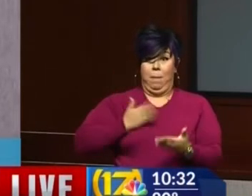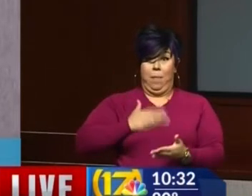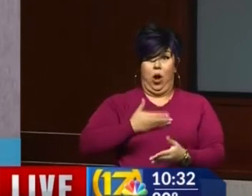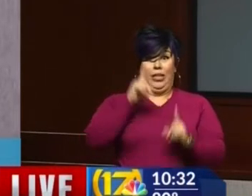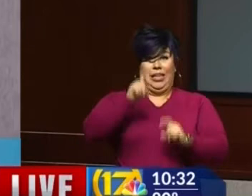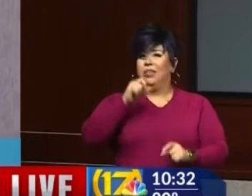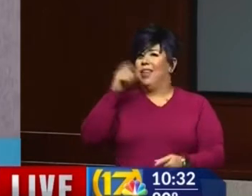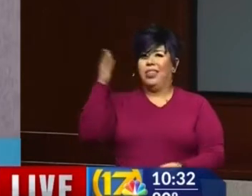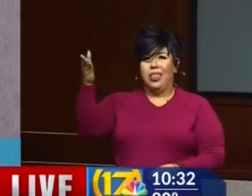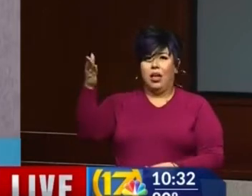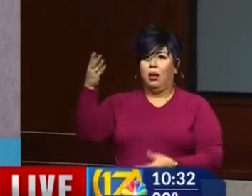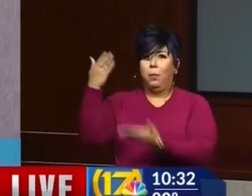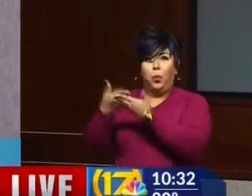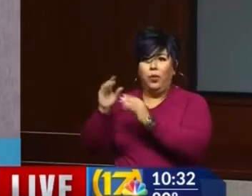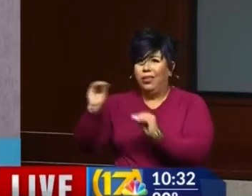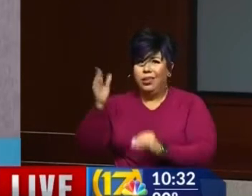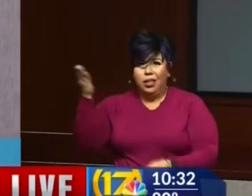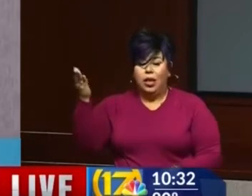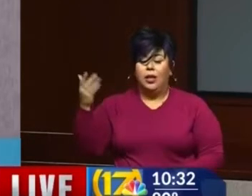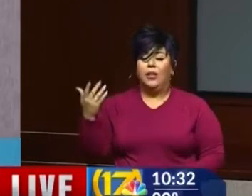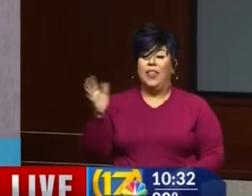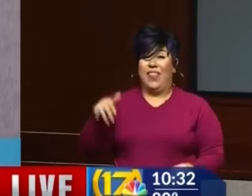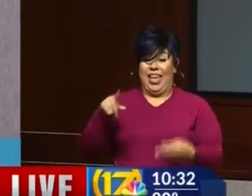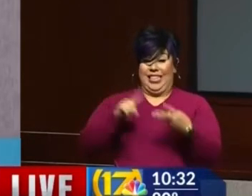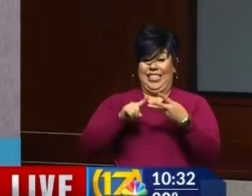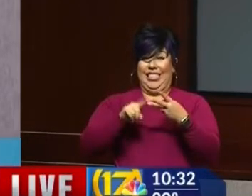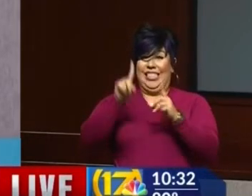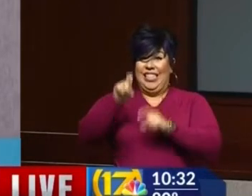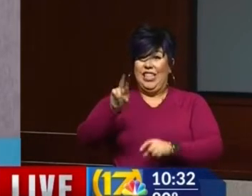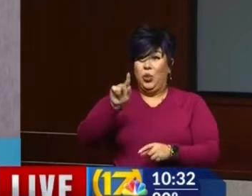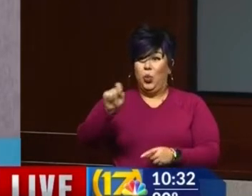The testing rate is a much more challenging